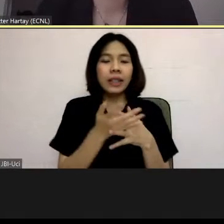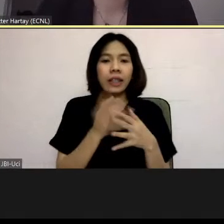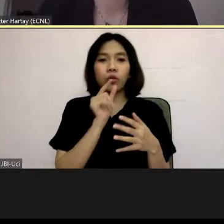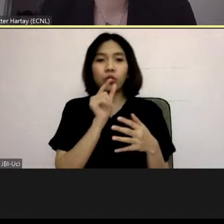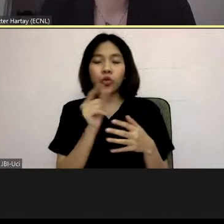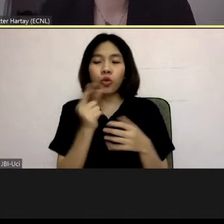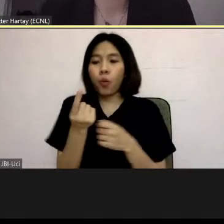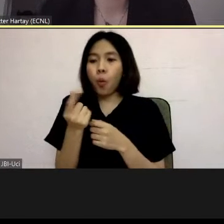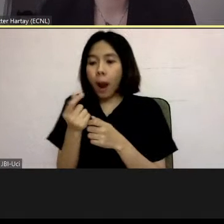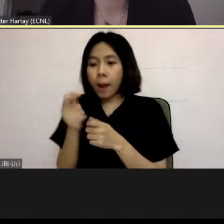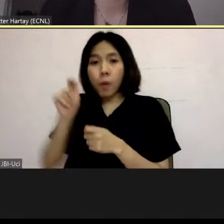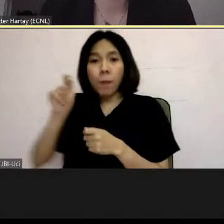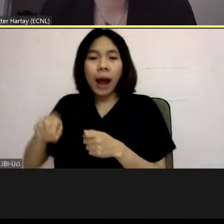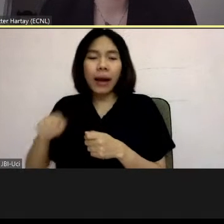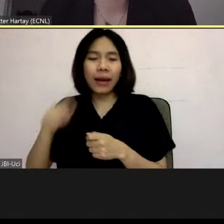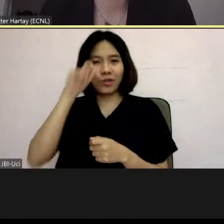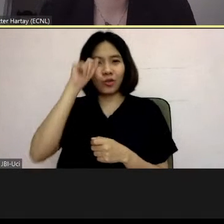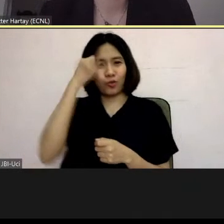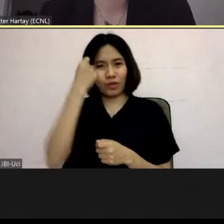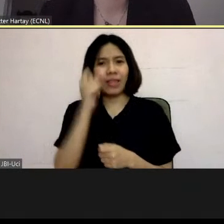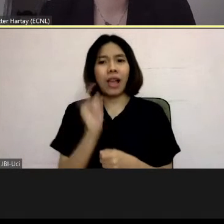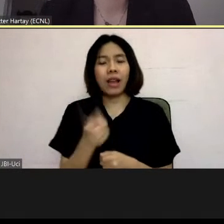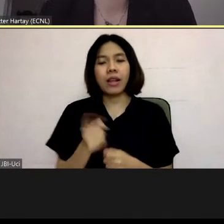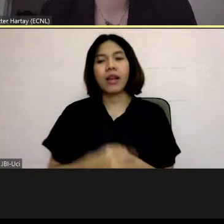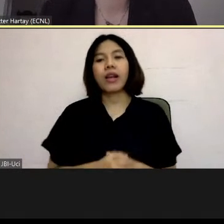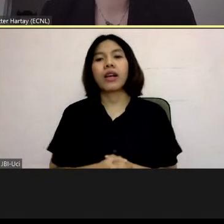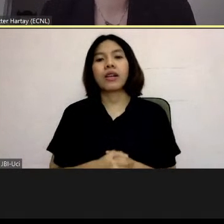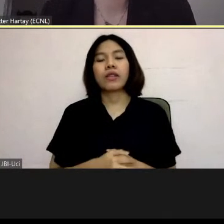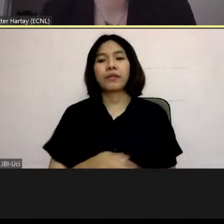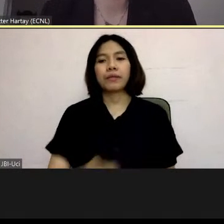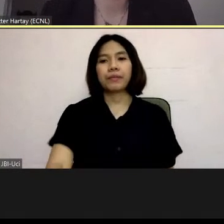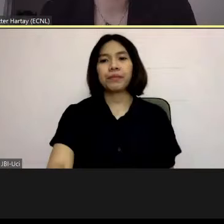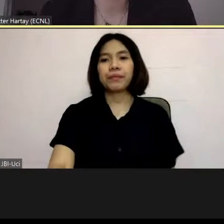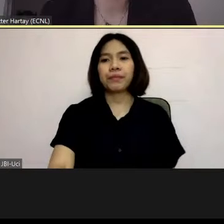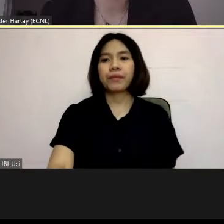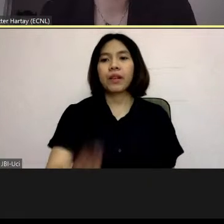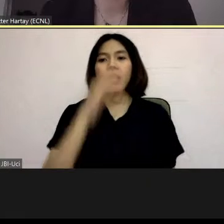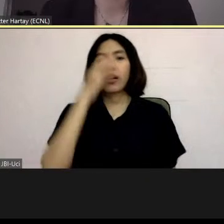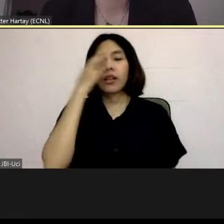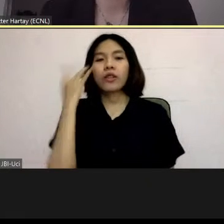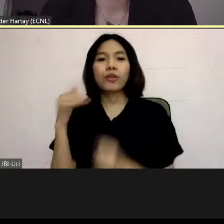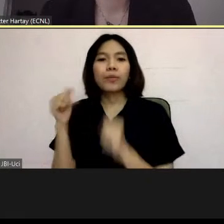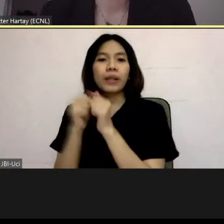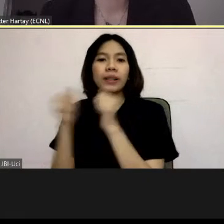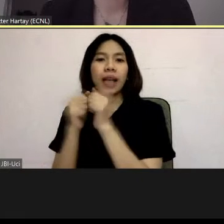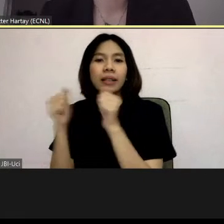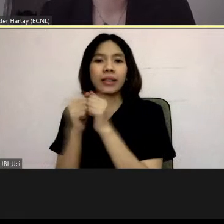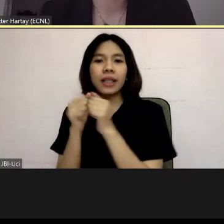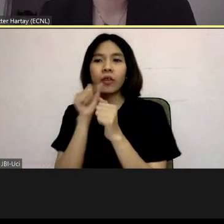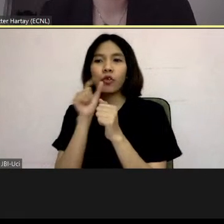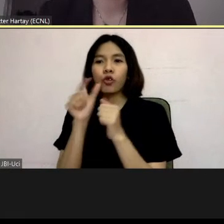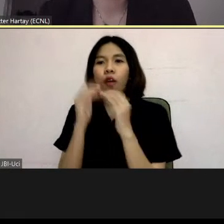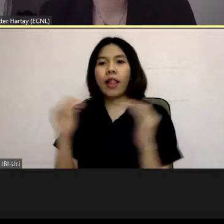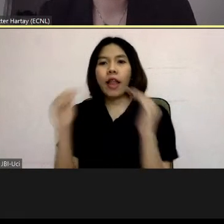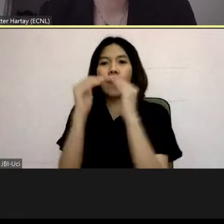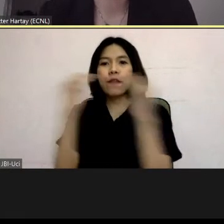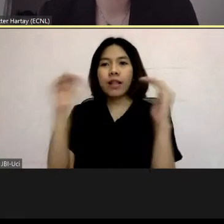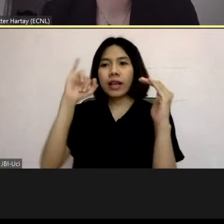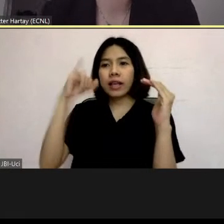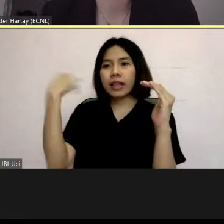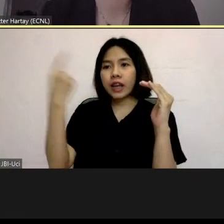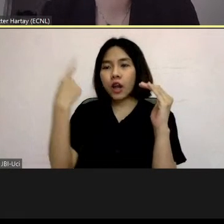international treaties to promote the freedom of association and facilitate access to resources. Under those